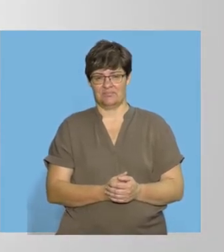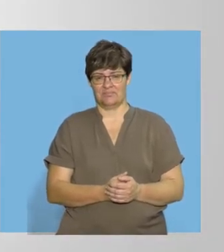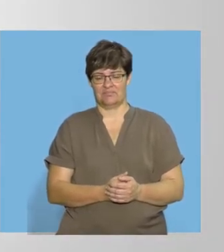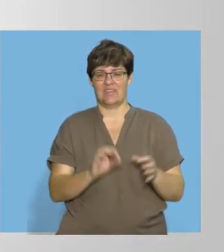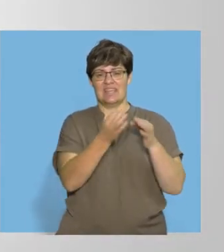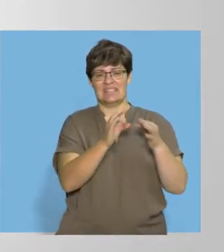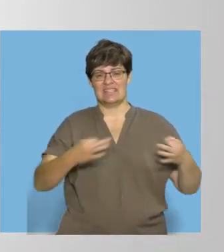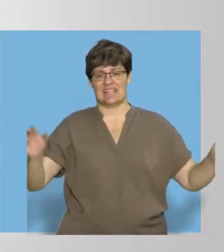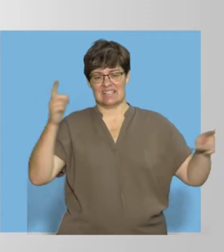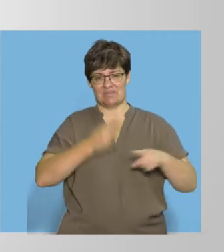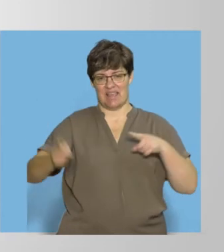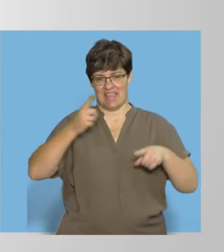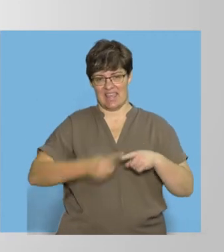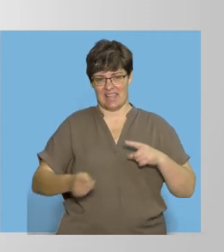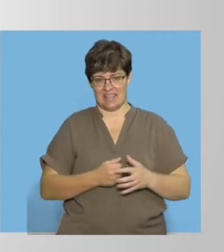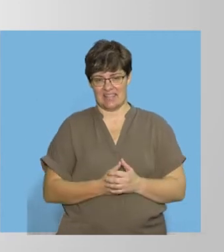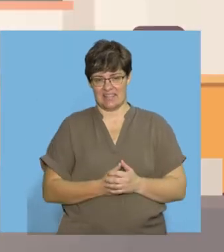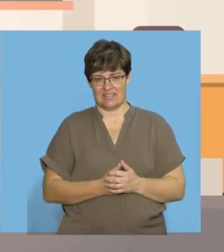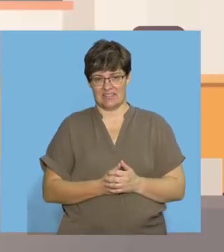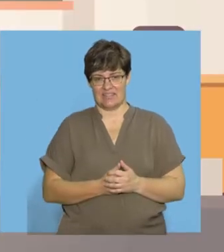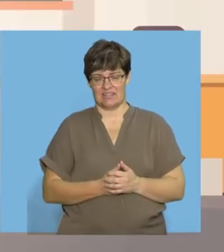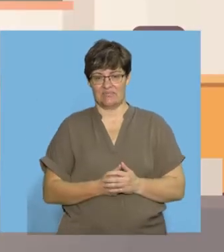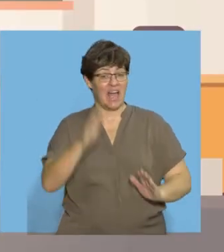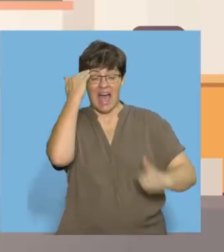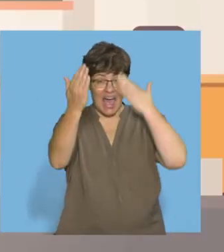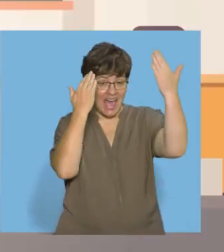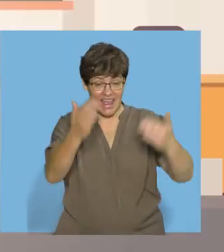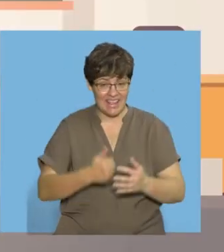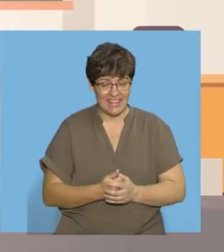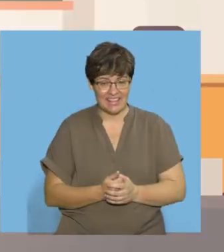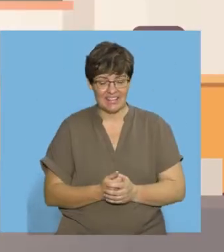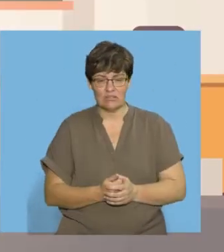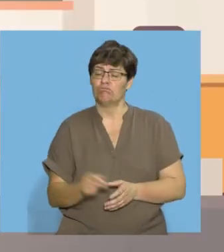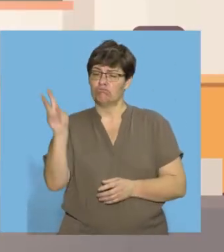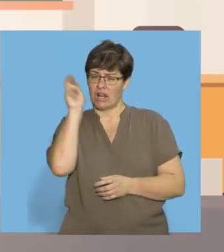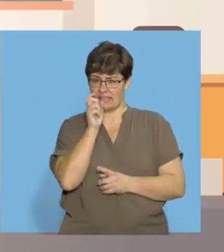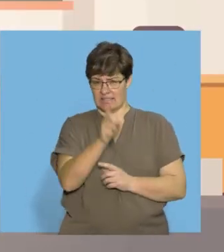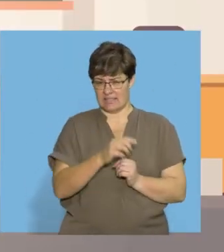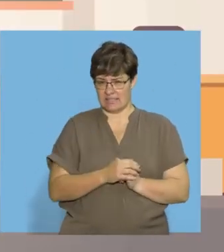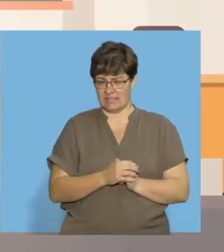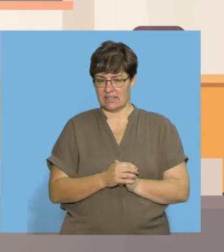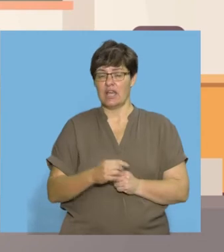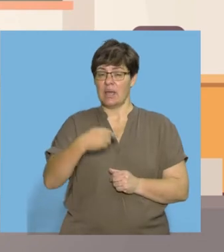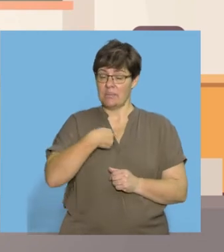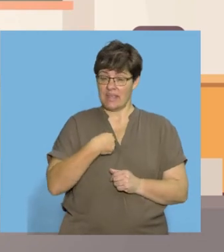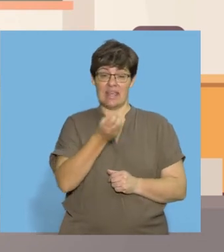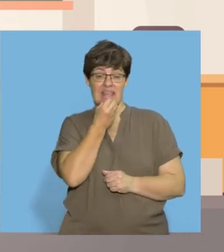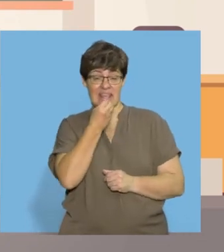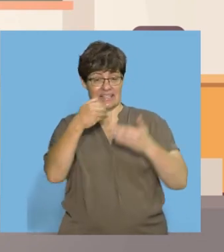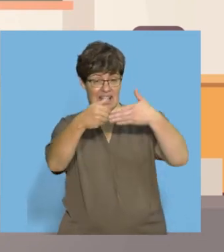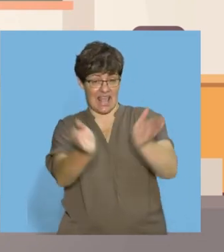Sentence play. Hi there. Listen. I eat cake.